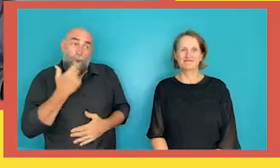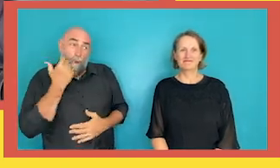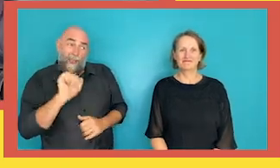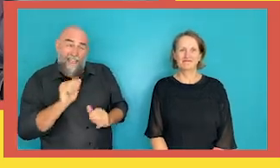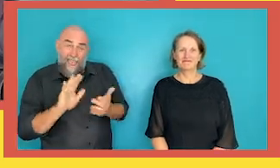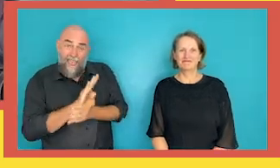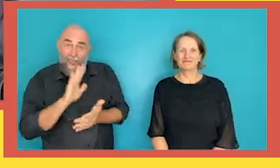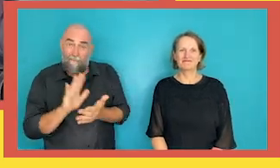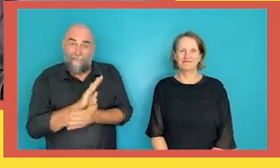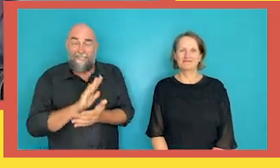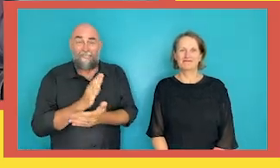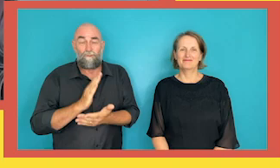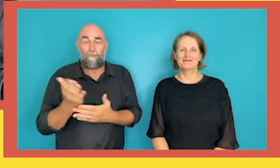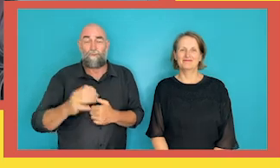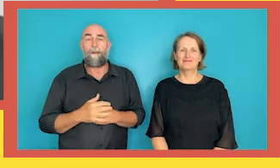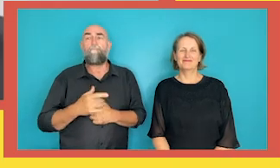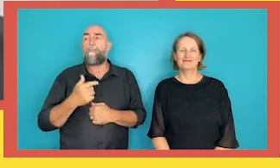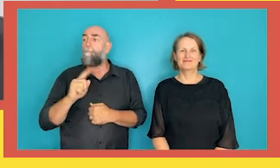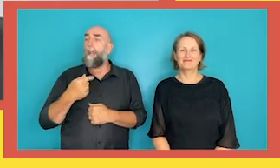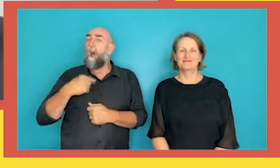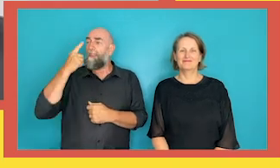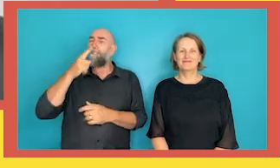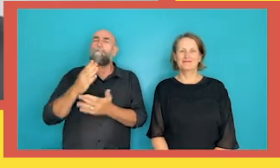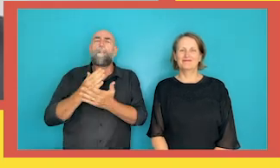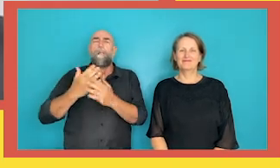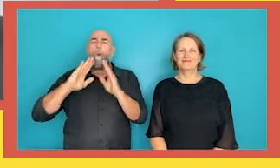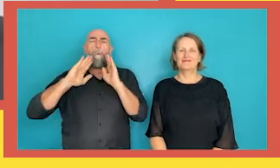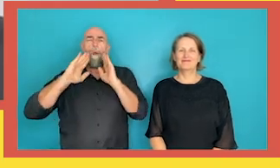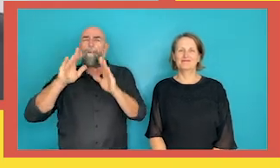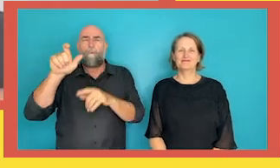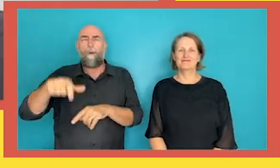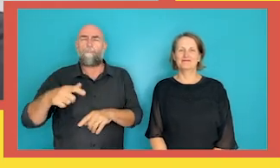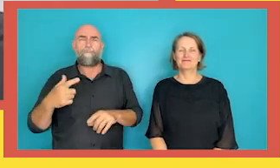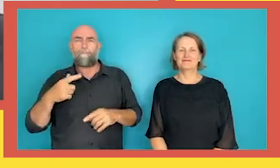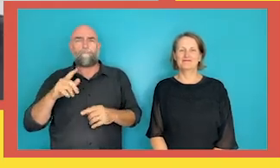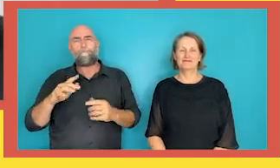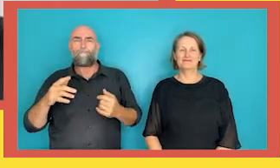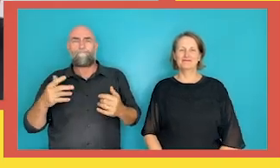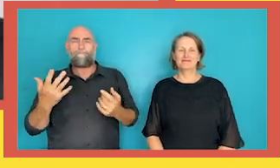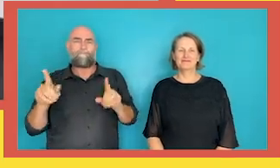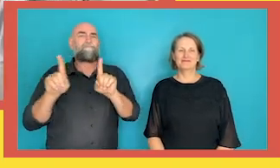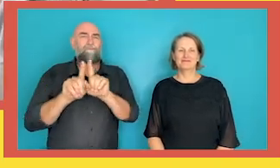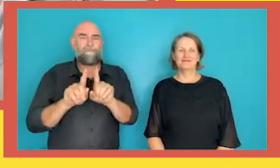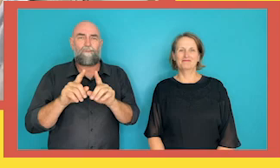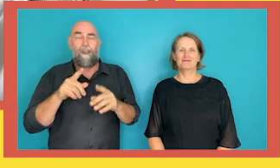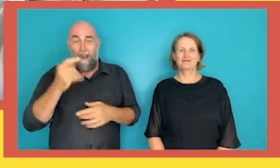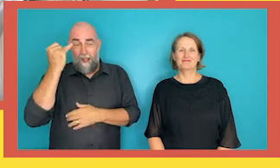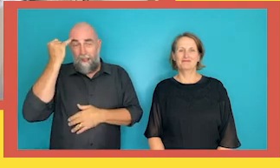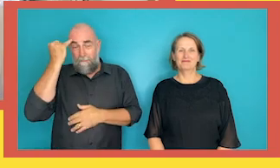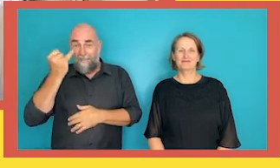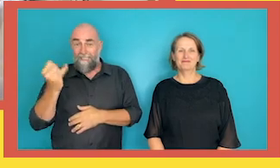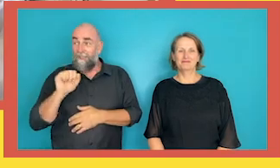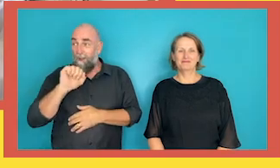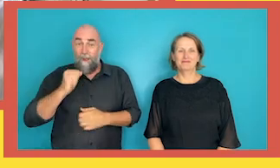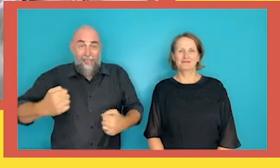she's like really in that moment, I think she's one of the most wonderful people in the world to be around. Yeah, she's one of the most wonderful people. Can you imagine the cuddles she's going